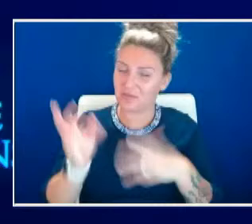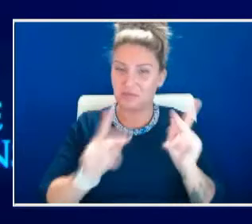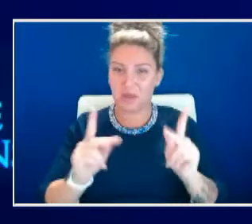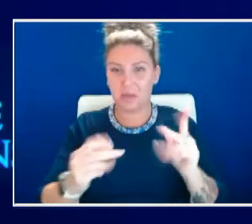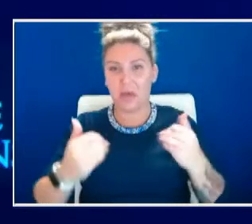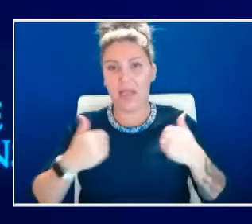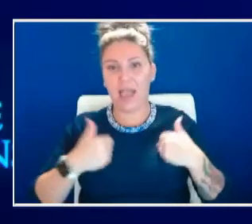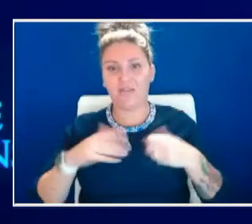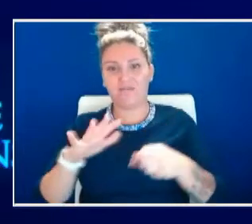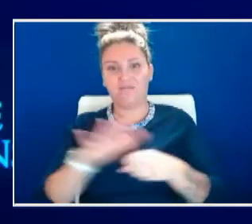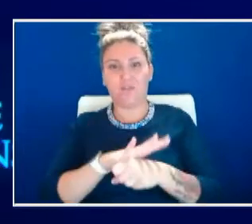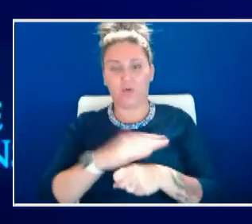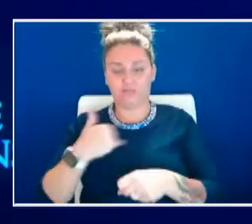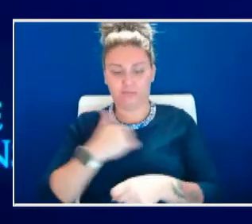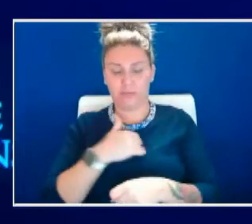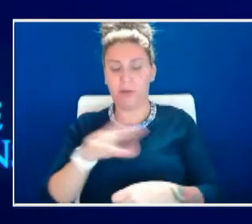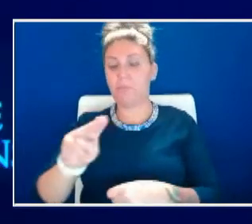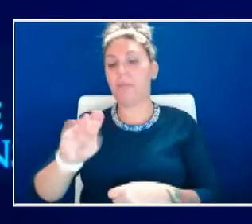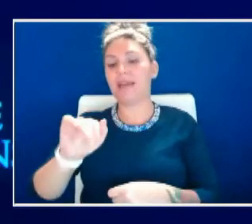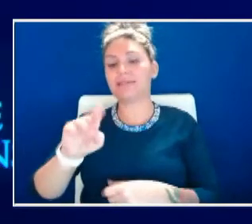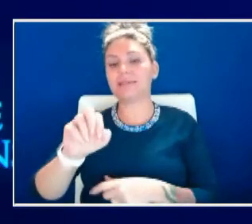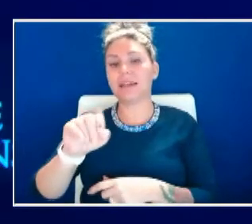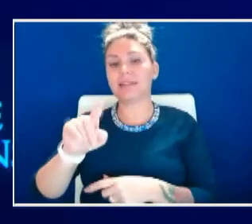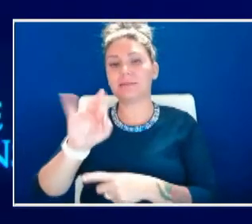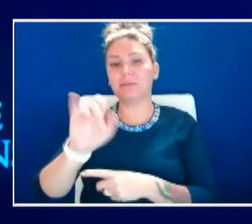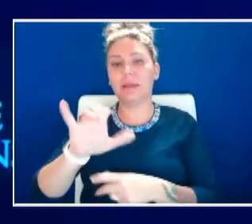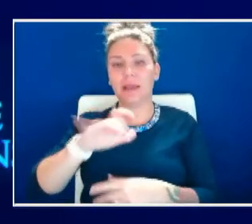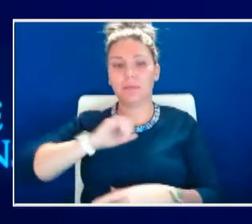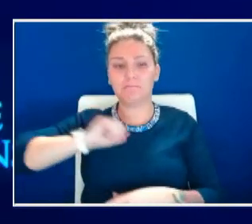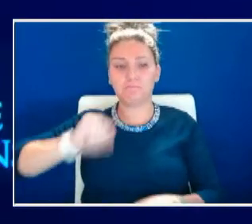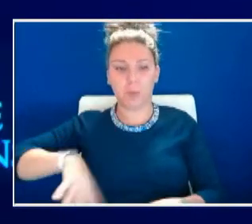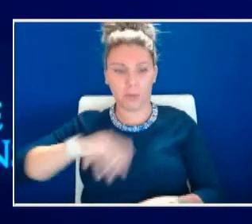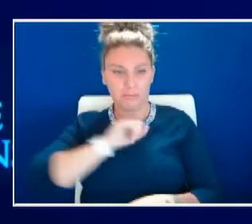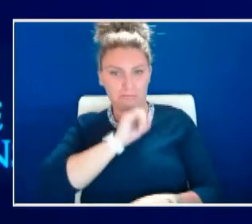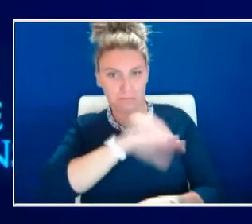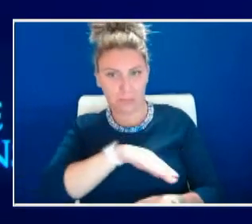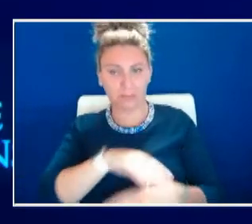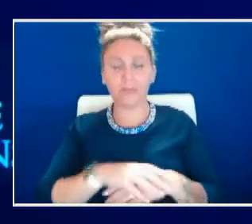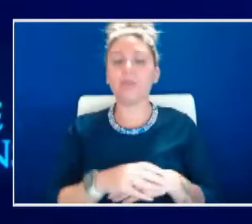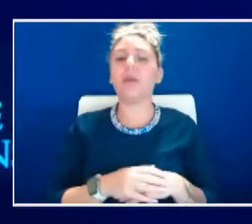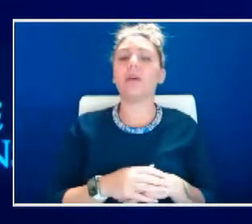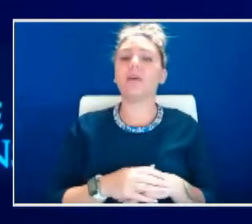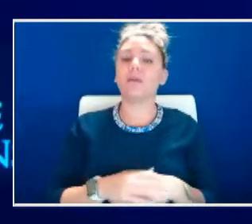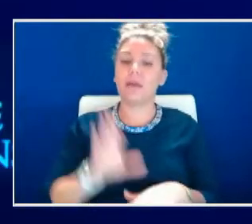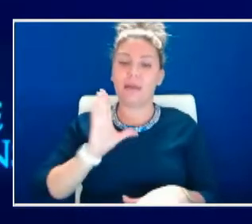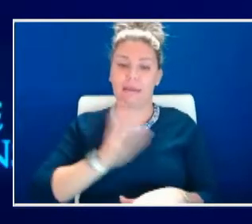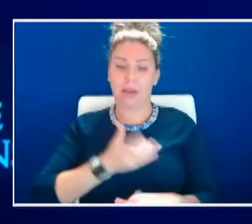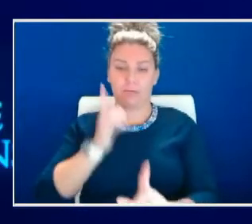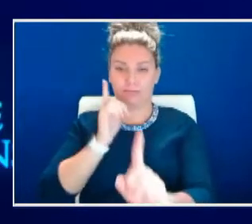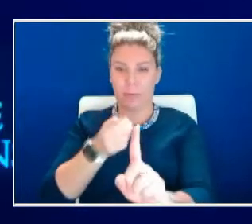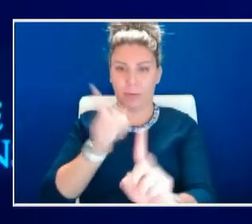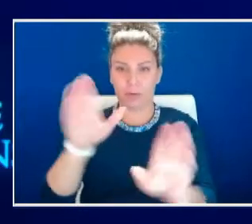mastectomies, and part of our aim is to provide the information,